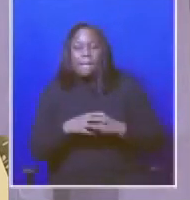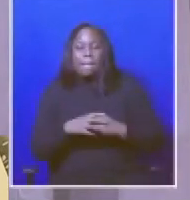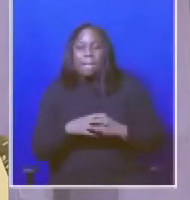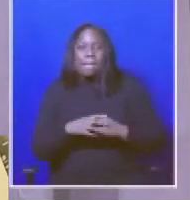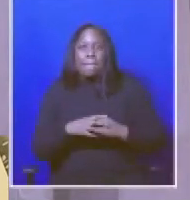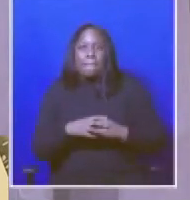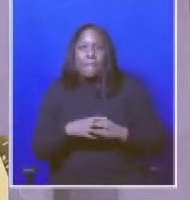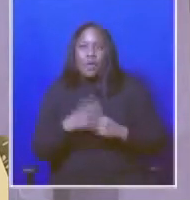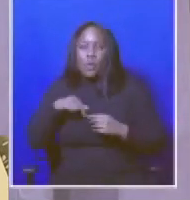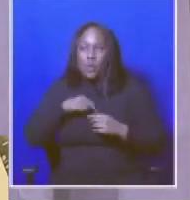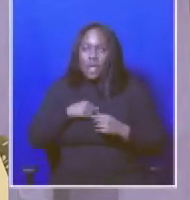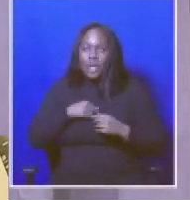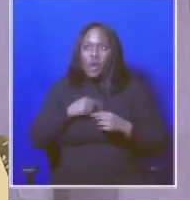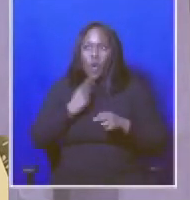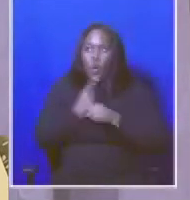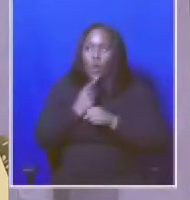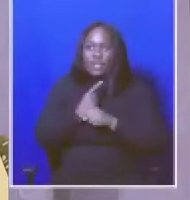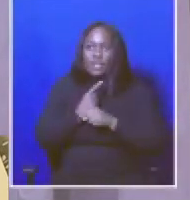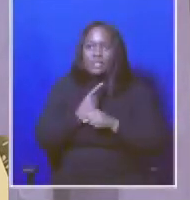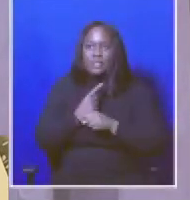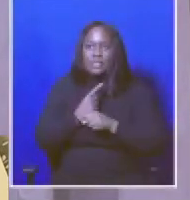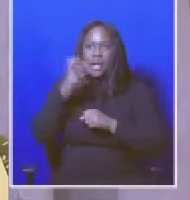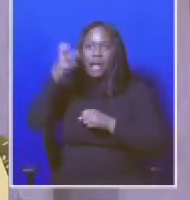is not obsessed with outsourcing.